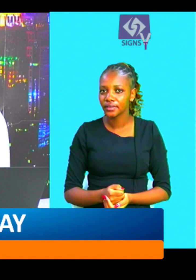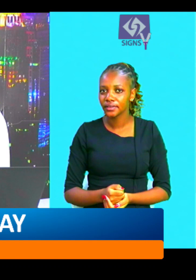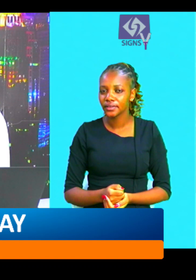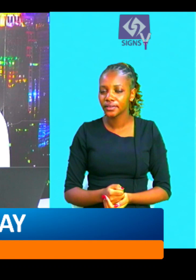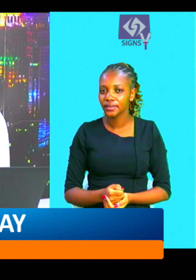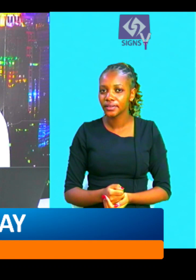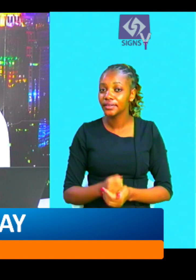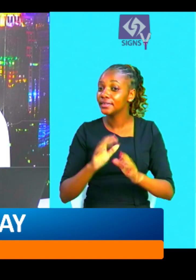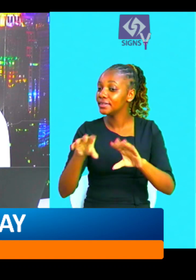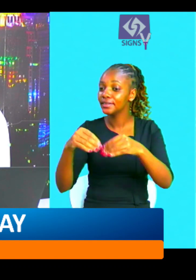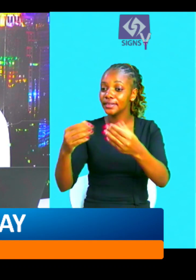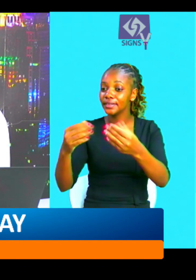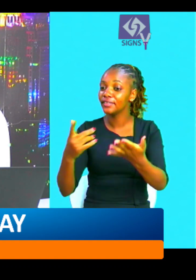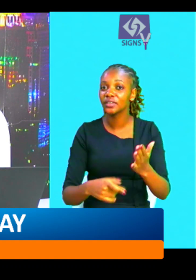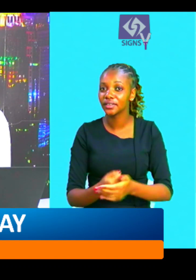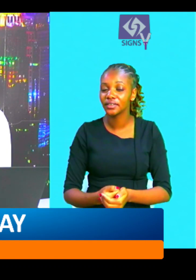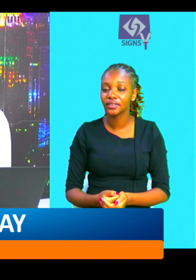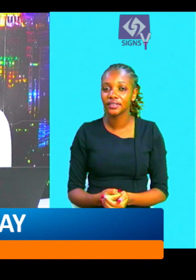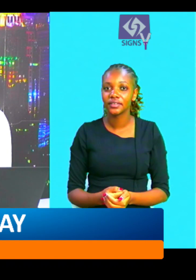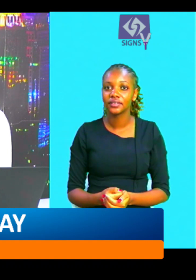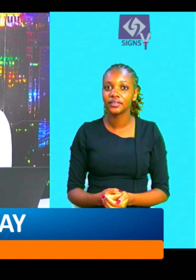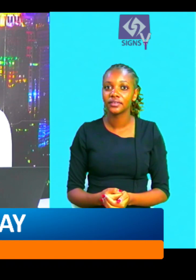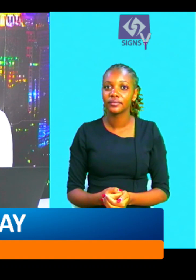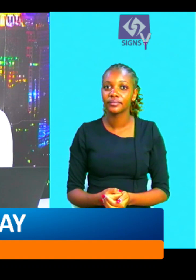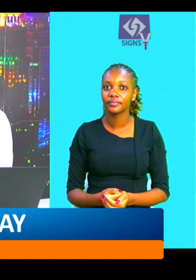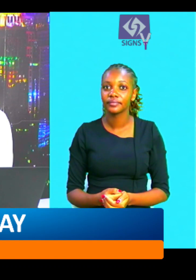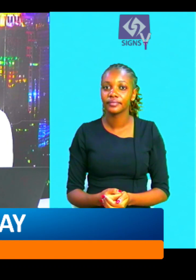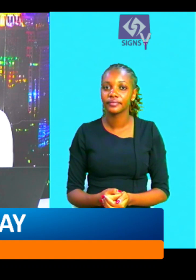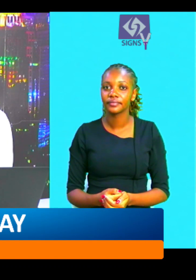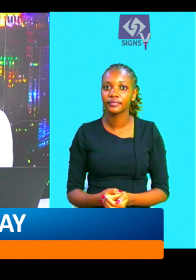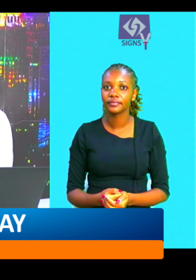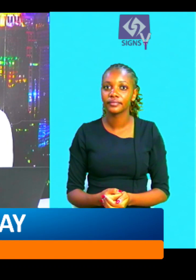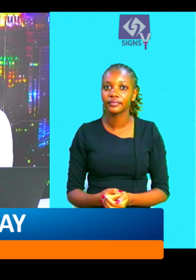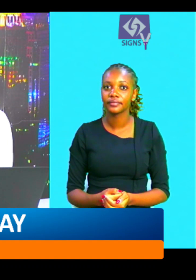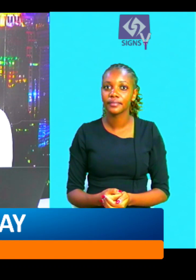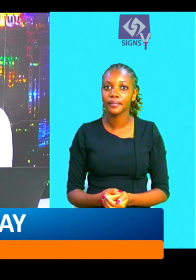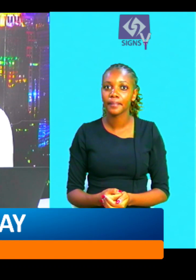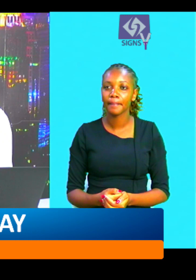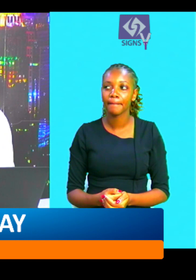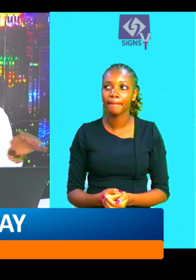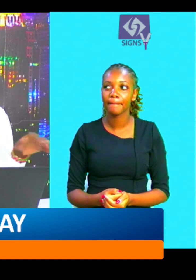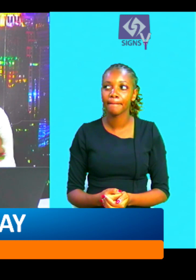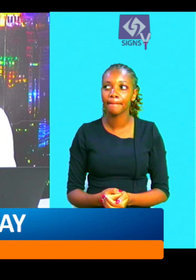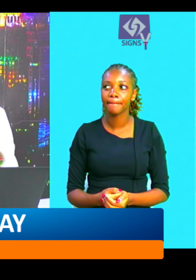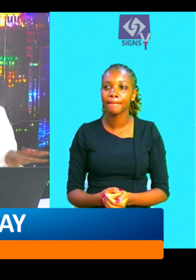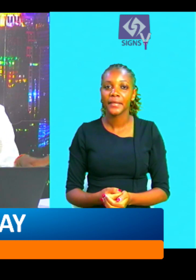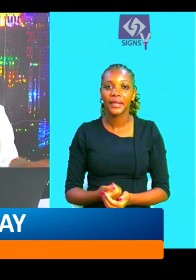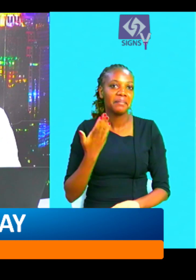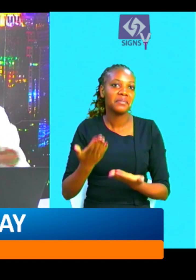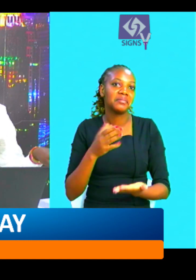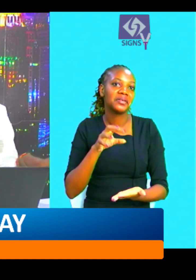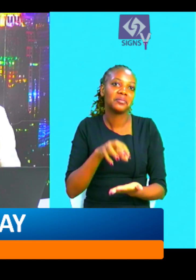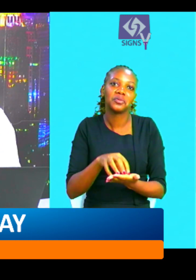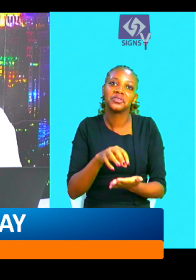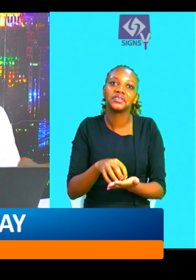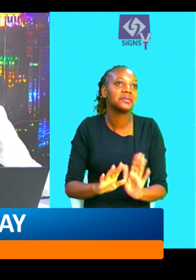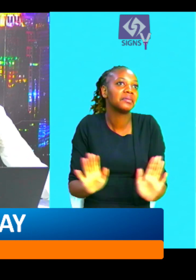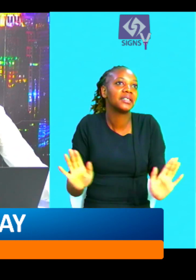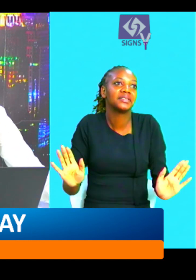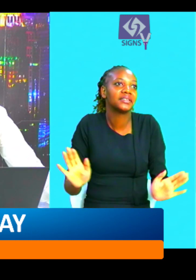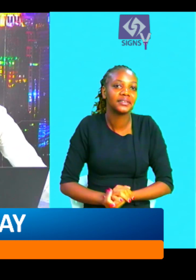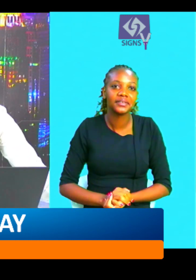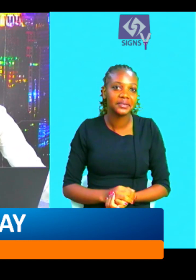any inch of power to be given out. So as I told you before, we will go back to the streets, and then we'll go back